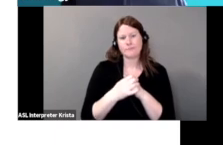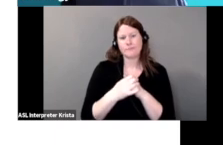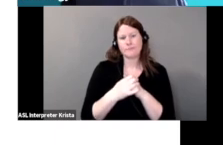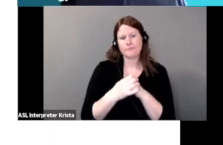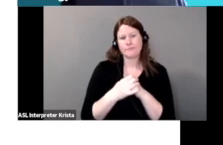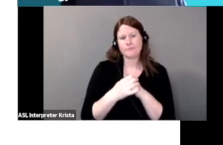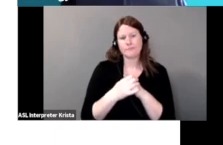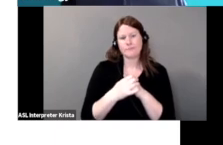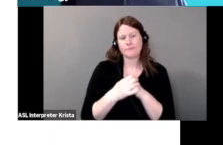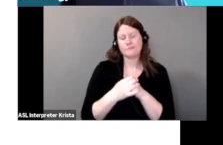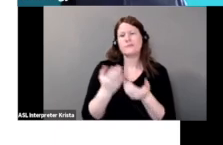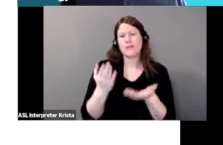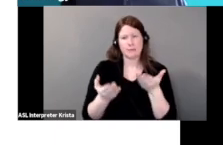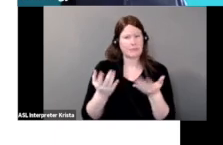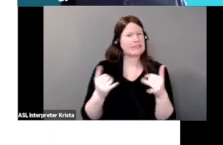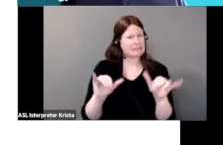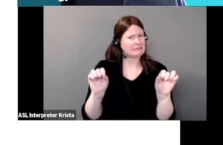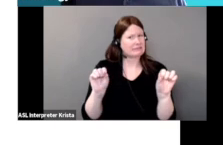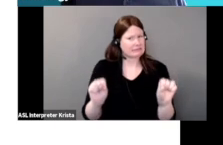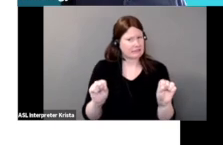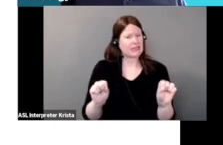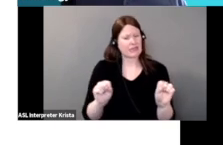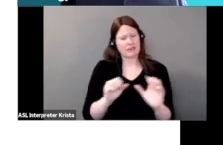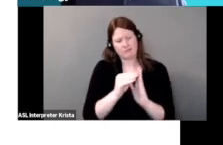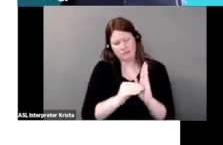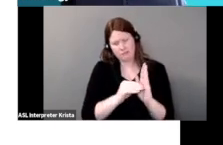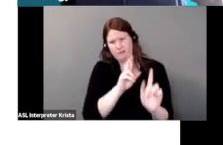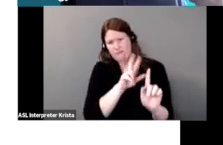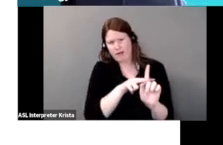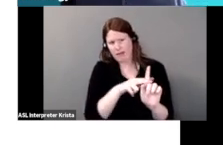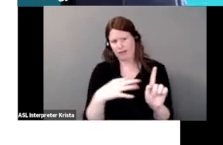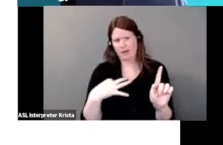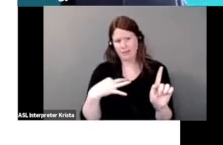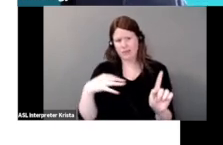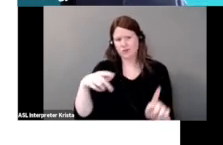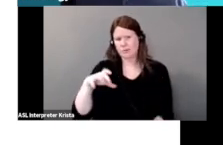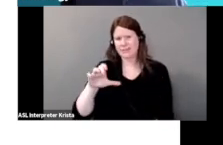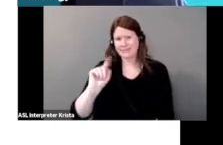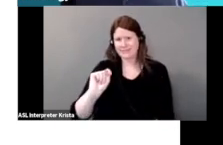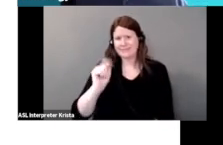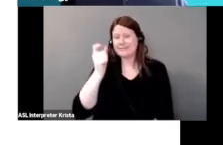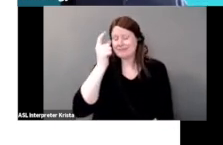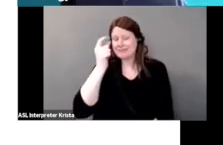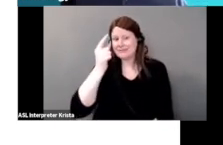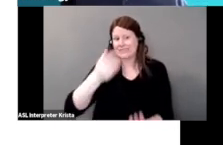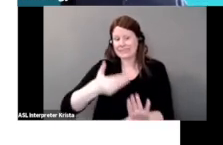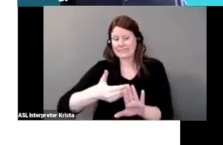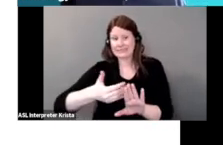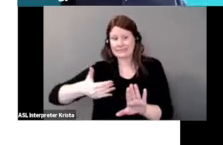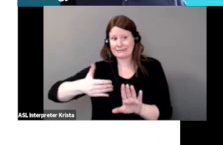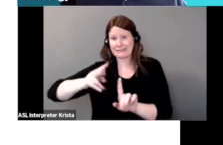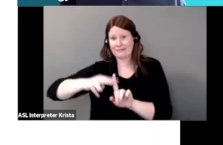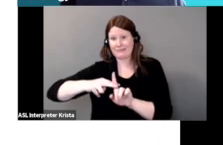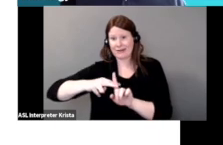application. However, you will need to make sure that your earlier filings don't fall under